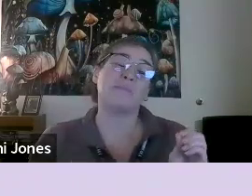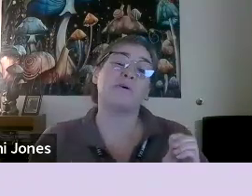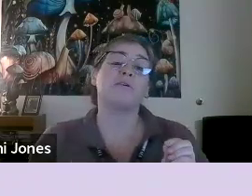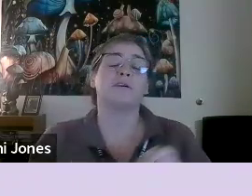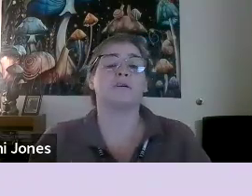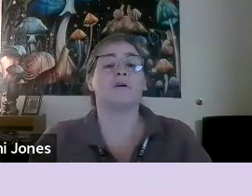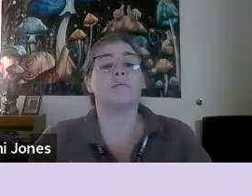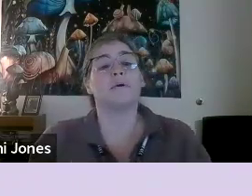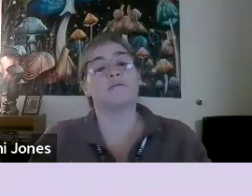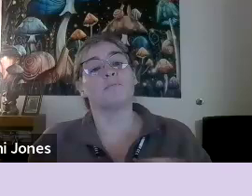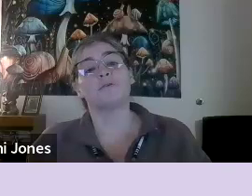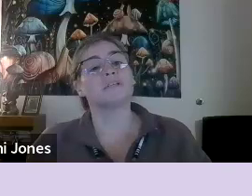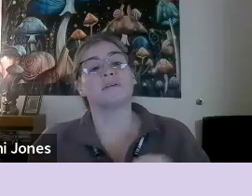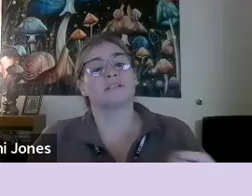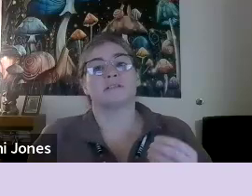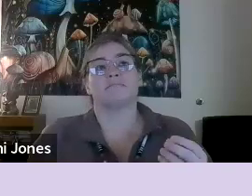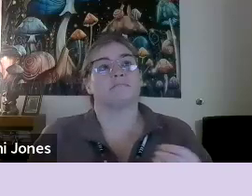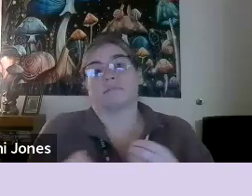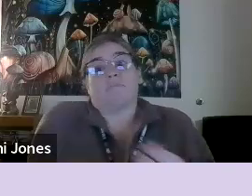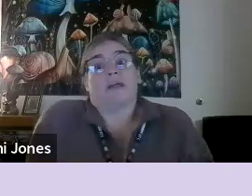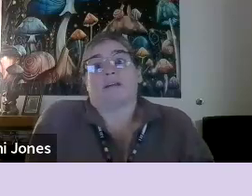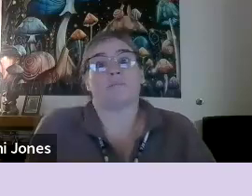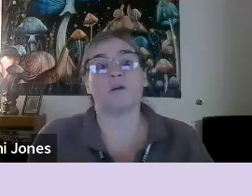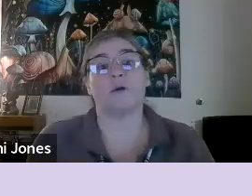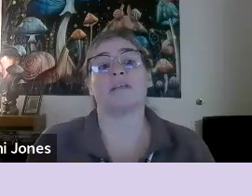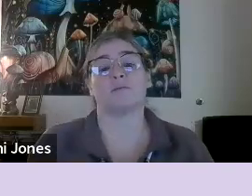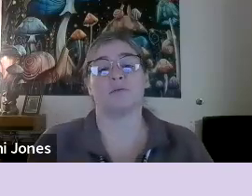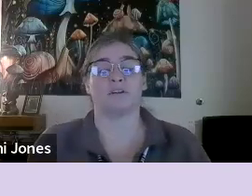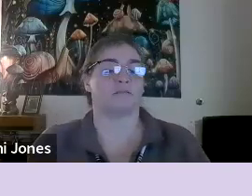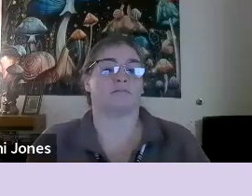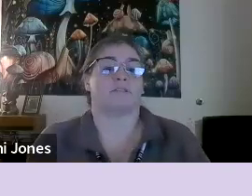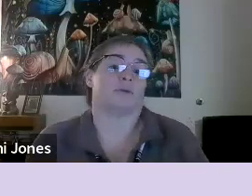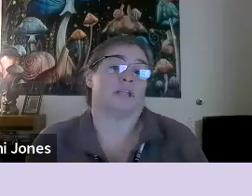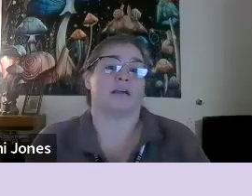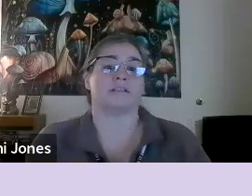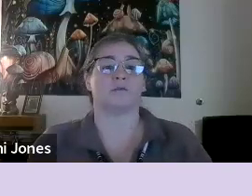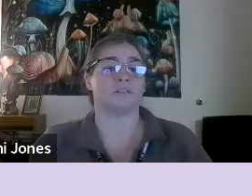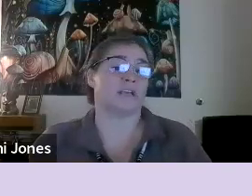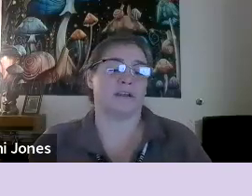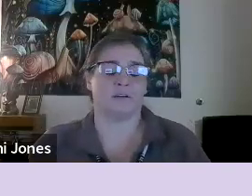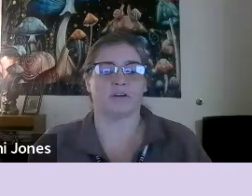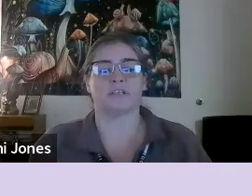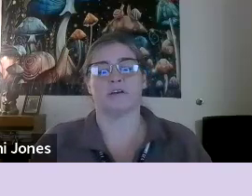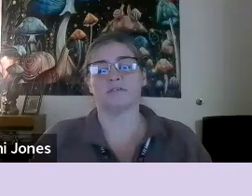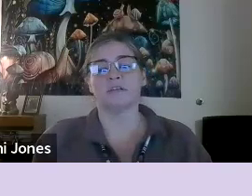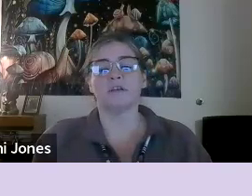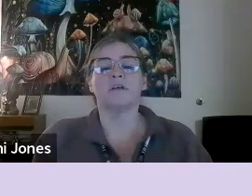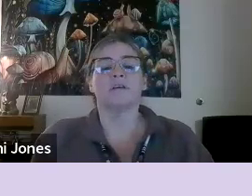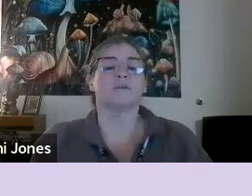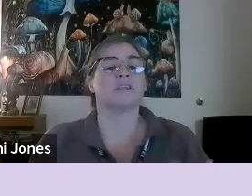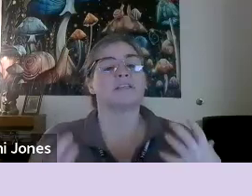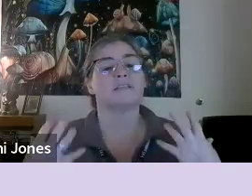for some people, but for most of us, that might not be a way that we want to relax or take care of